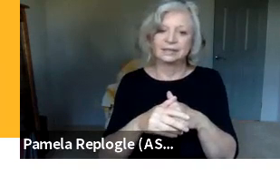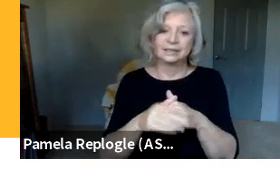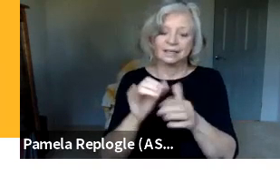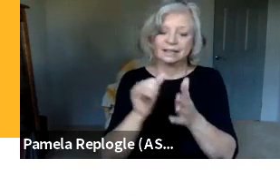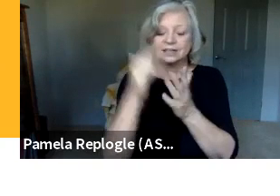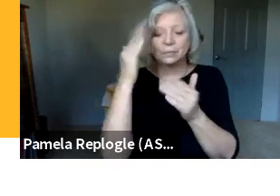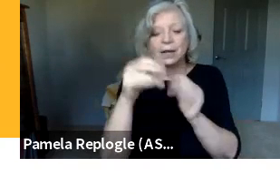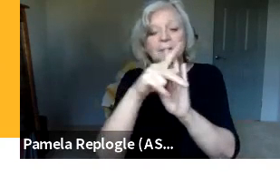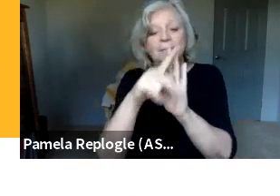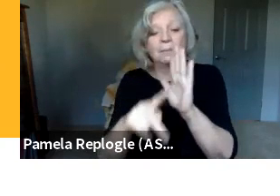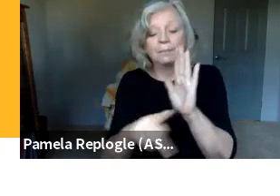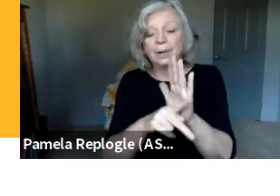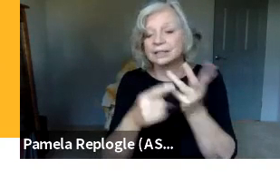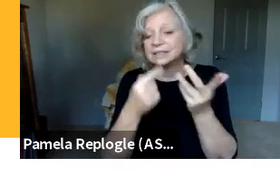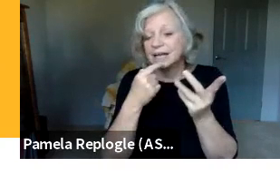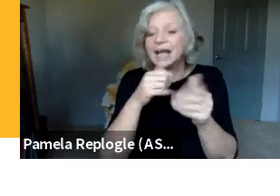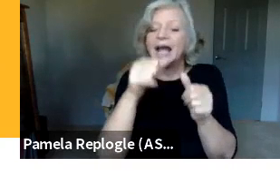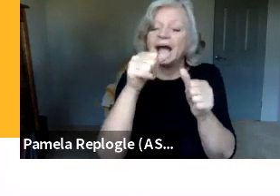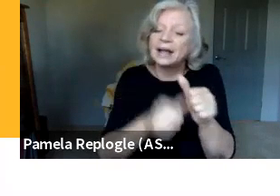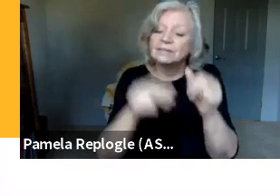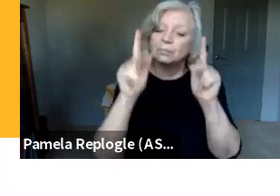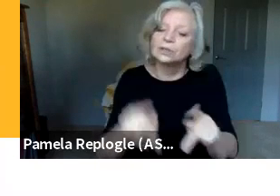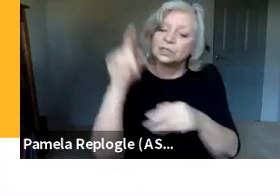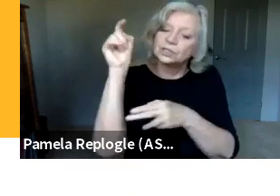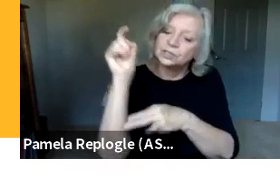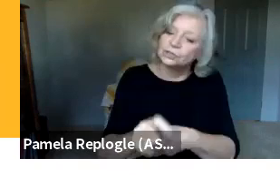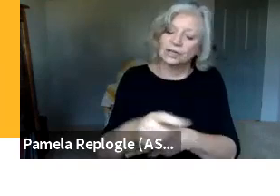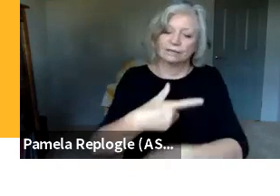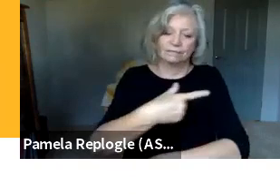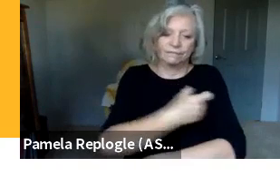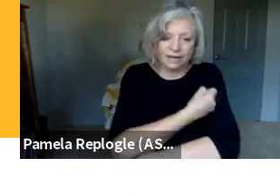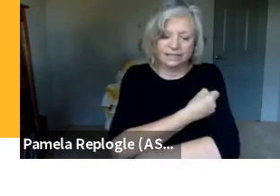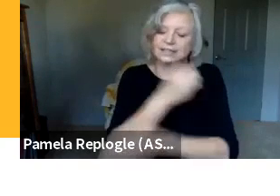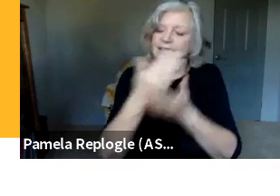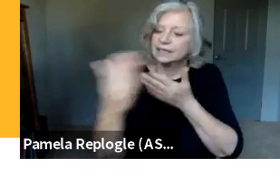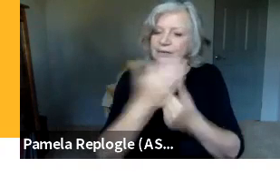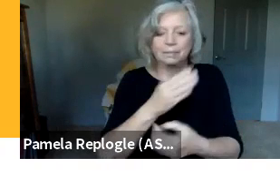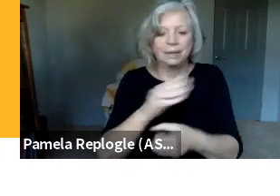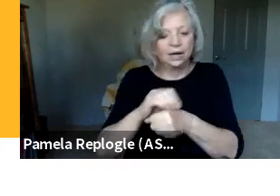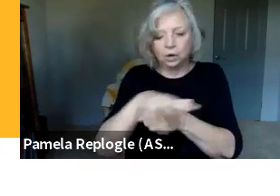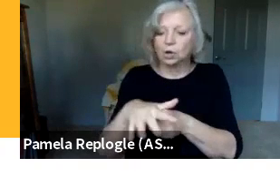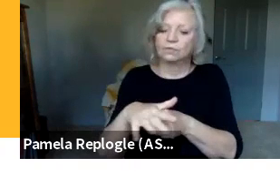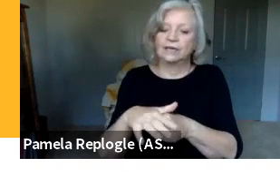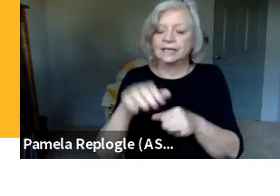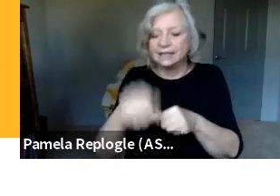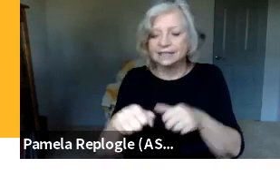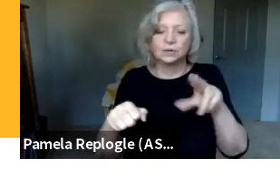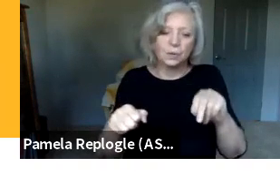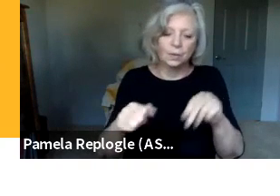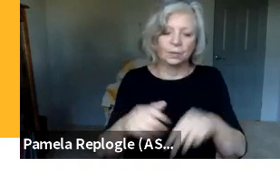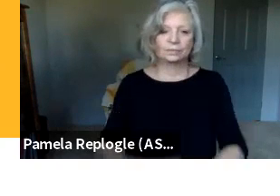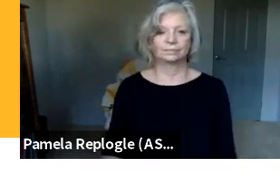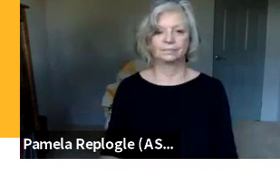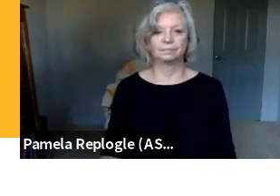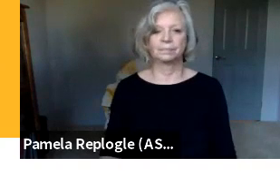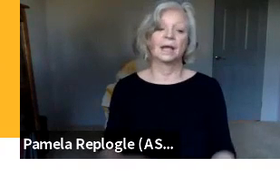really has been everybody should get vaccinated regardless of whether or not they've had COVID. Thank